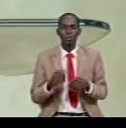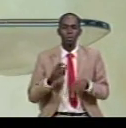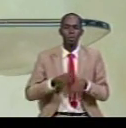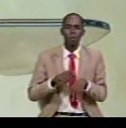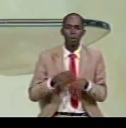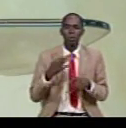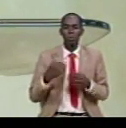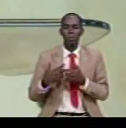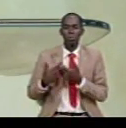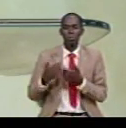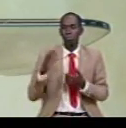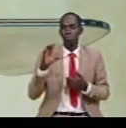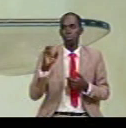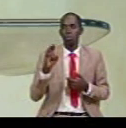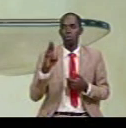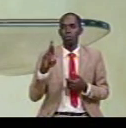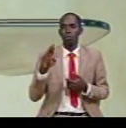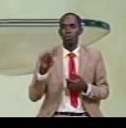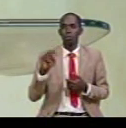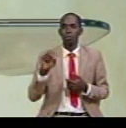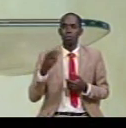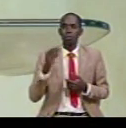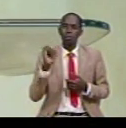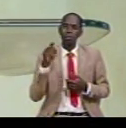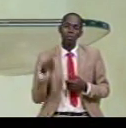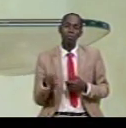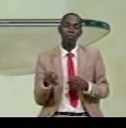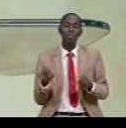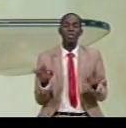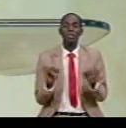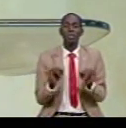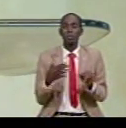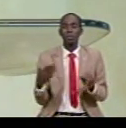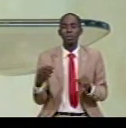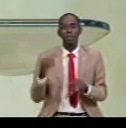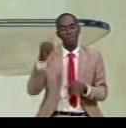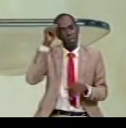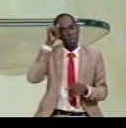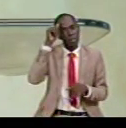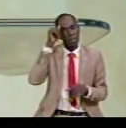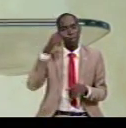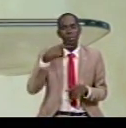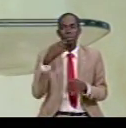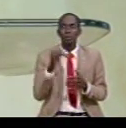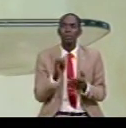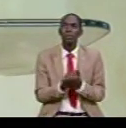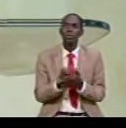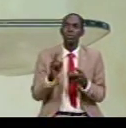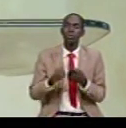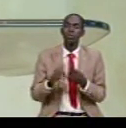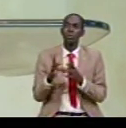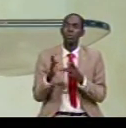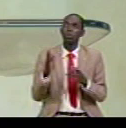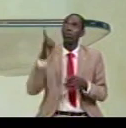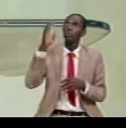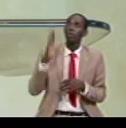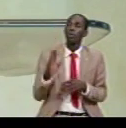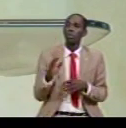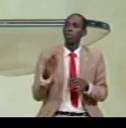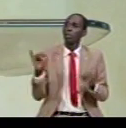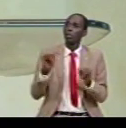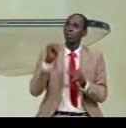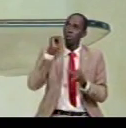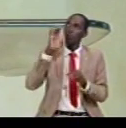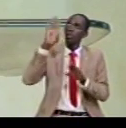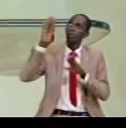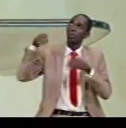to God. Adam said, the woman whom thou gavest me, was it then God that actually put the temptation